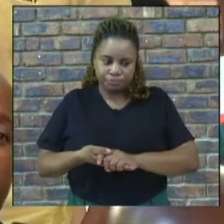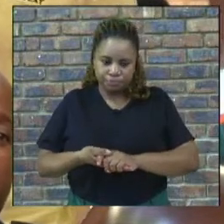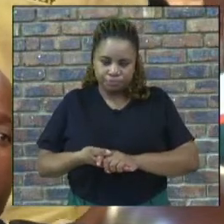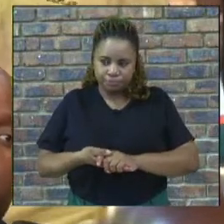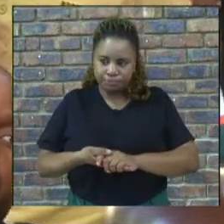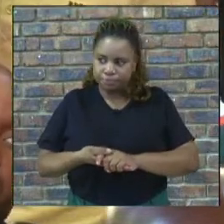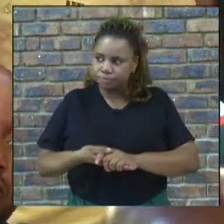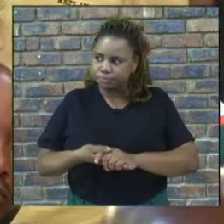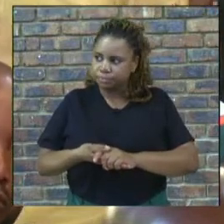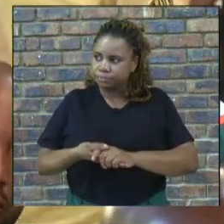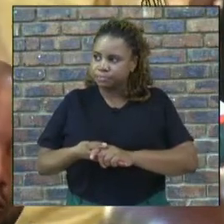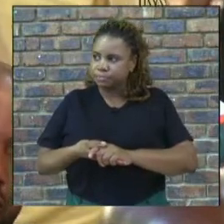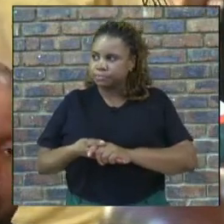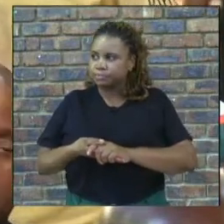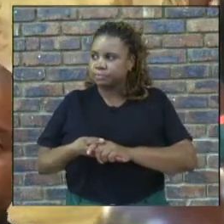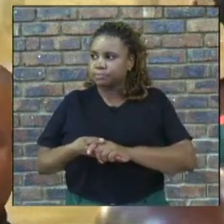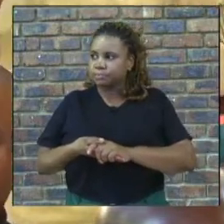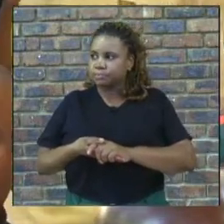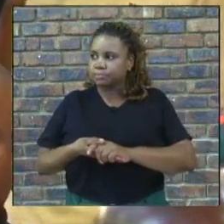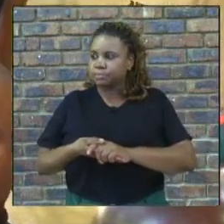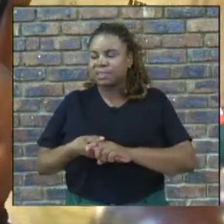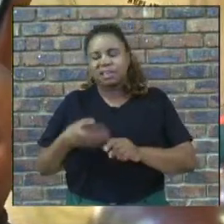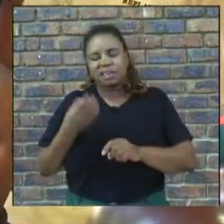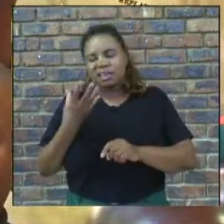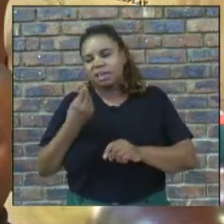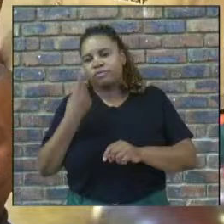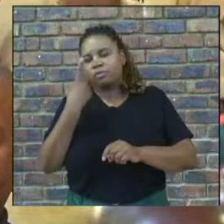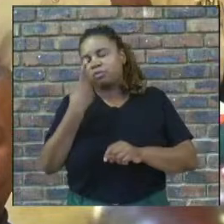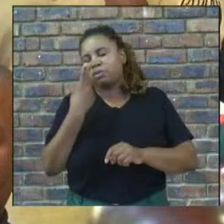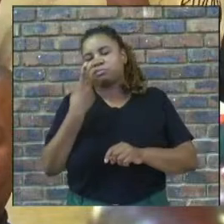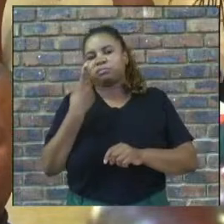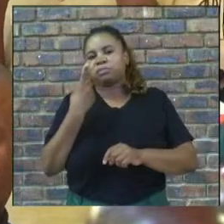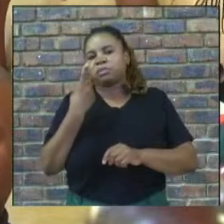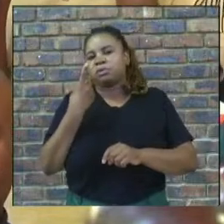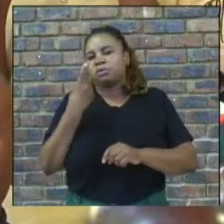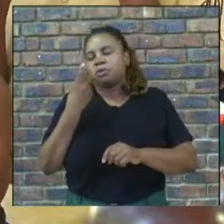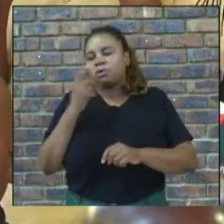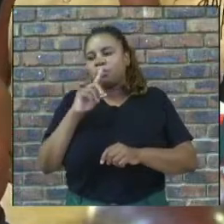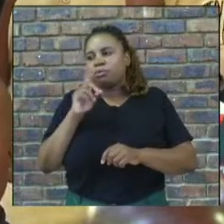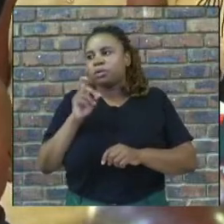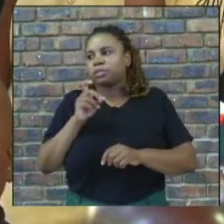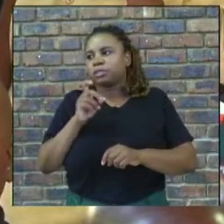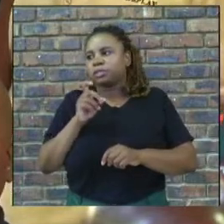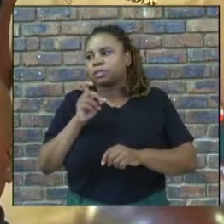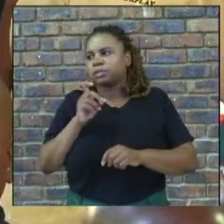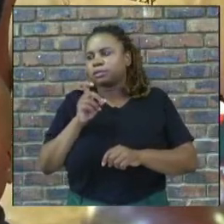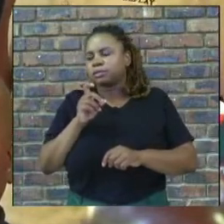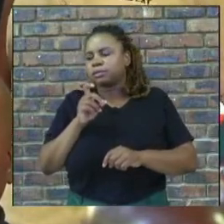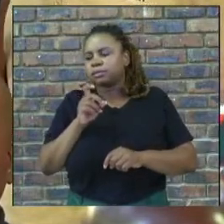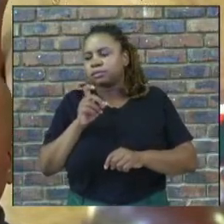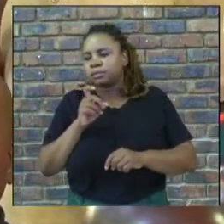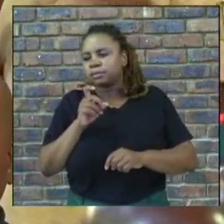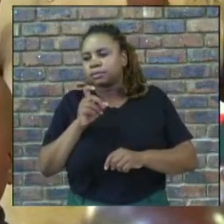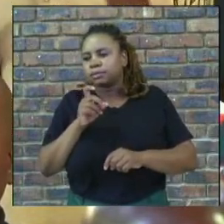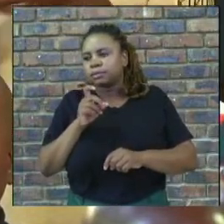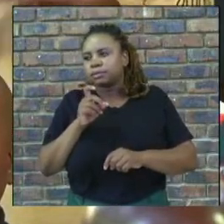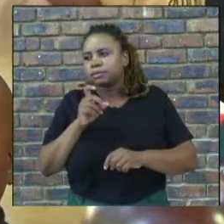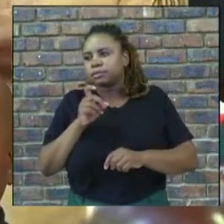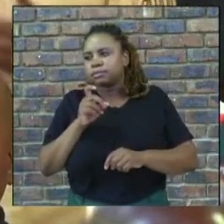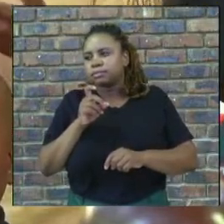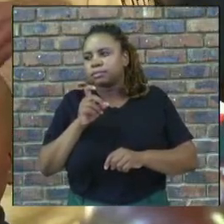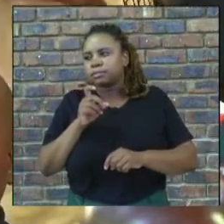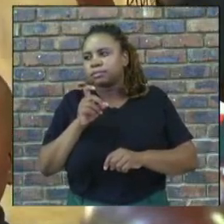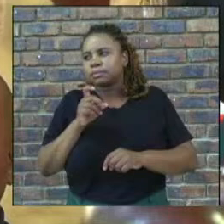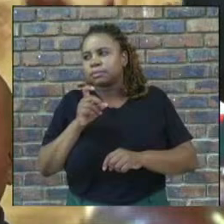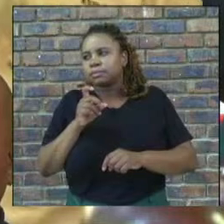Can I just a simple question? Since we encourage or we